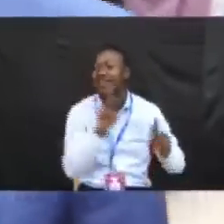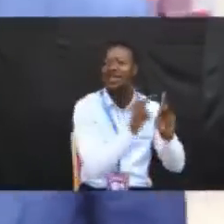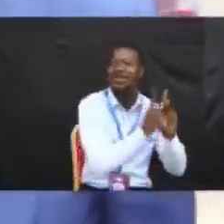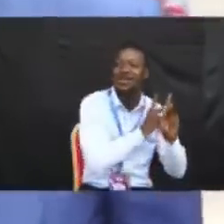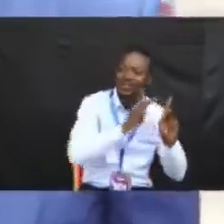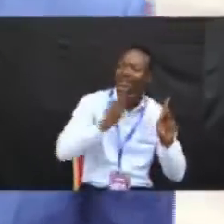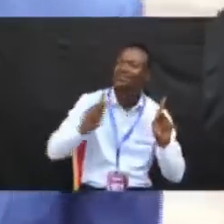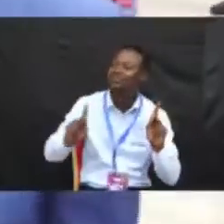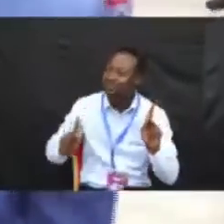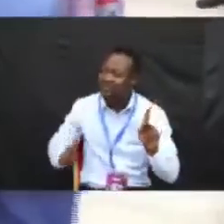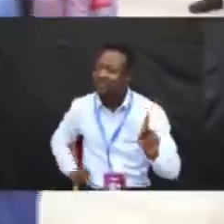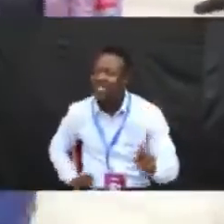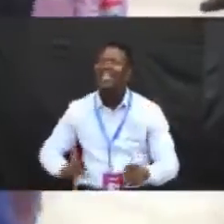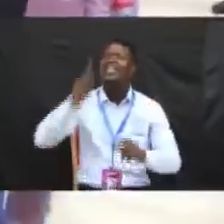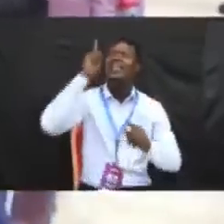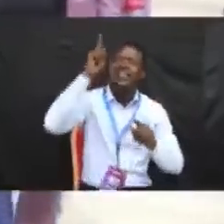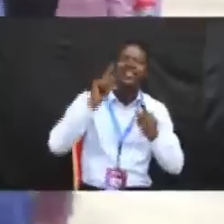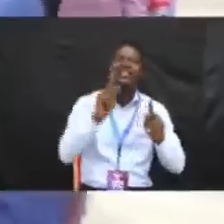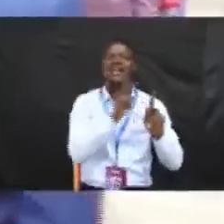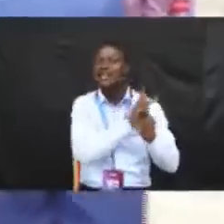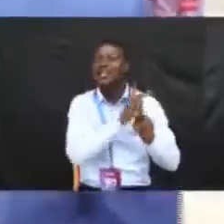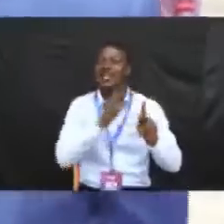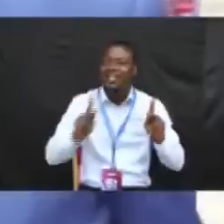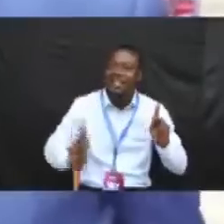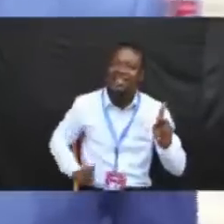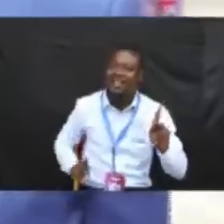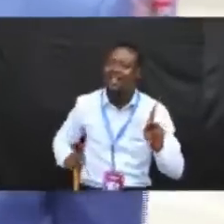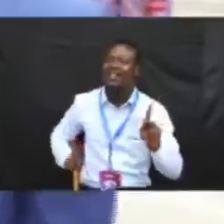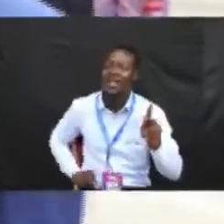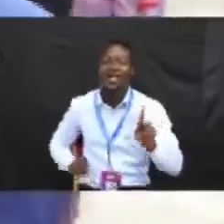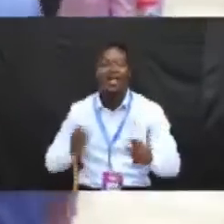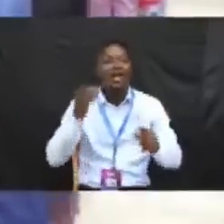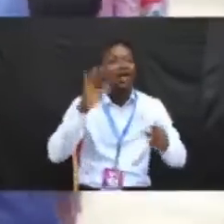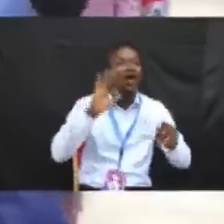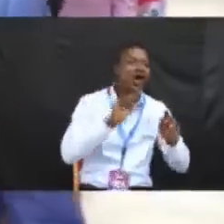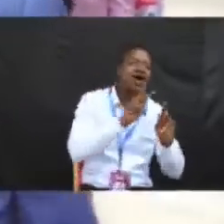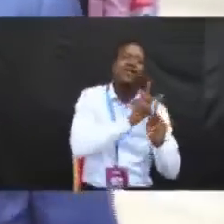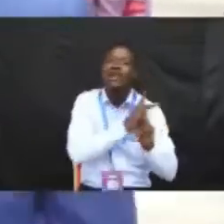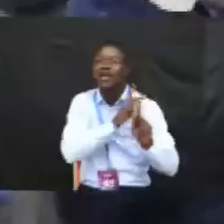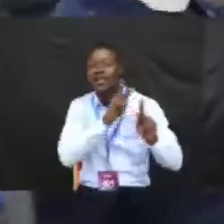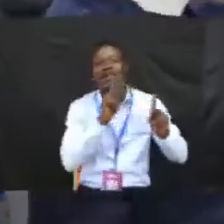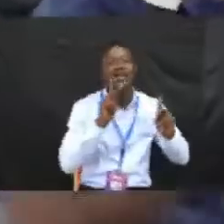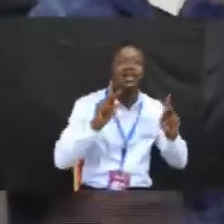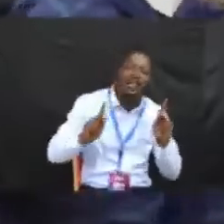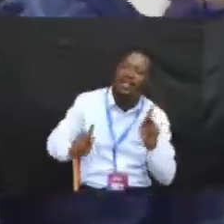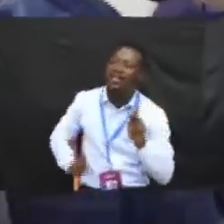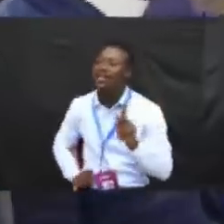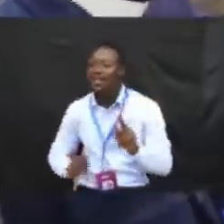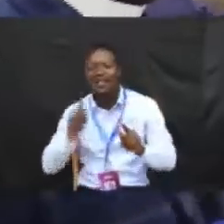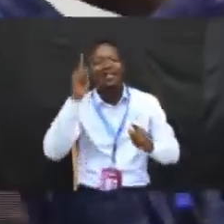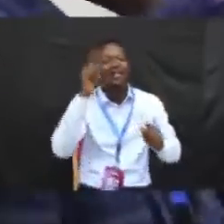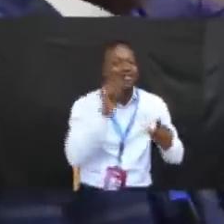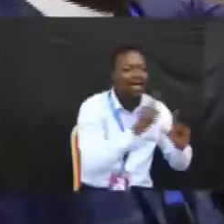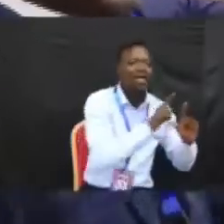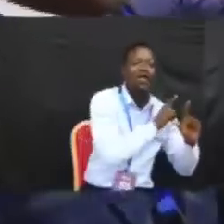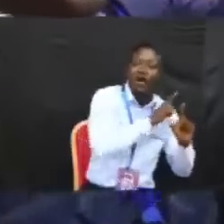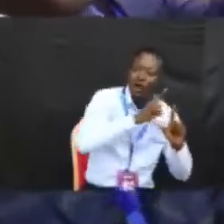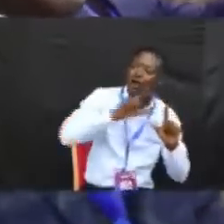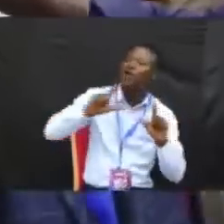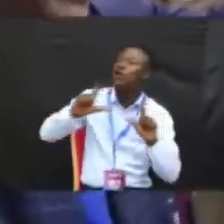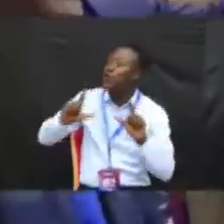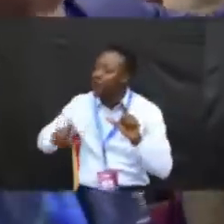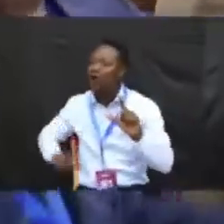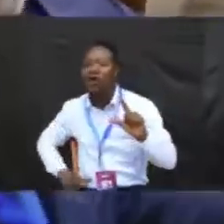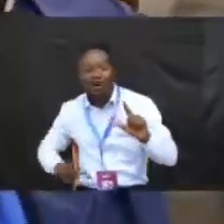He is the king. He is the king. He is the king of kings and of kings. He is the lord. He is the